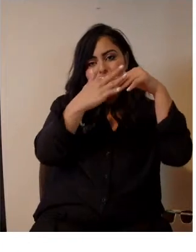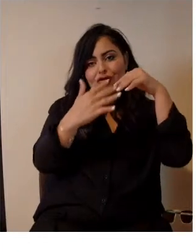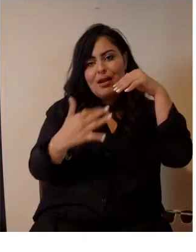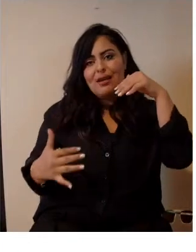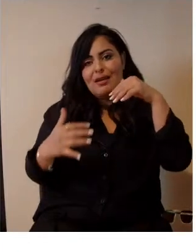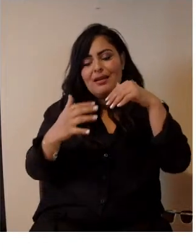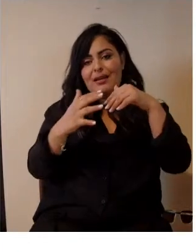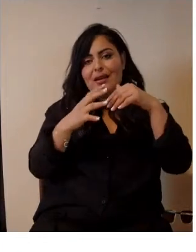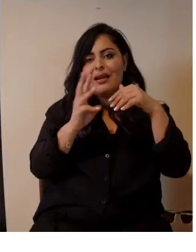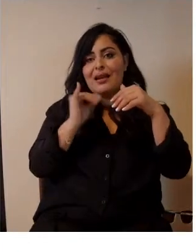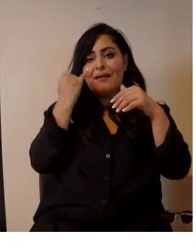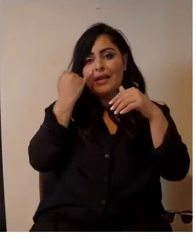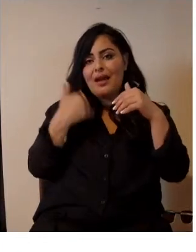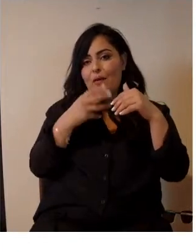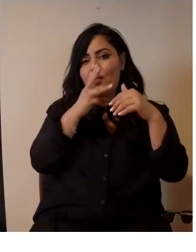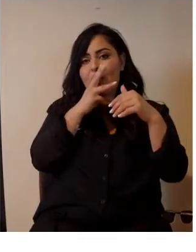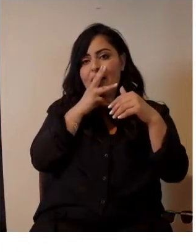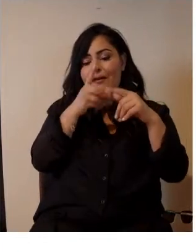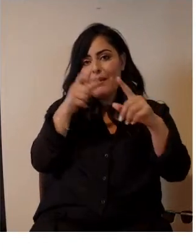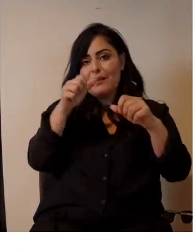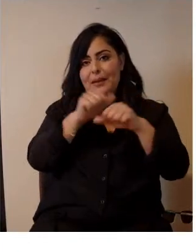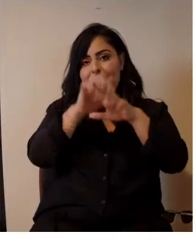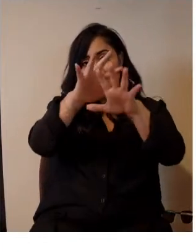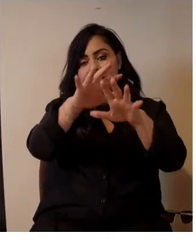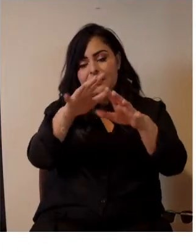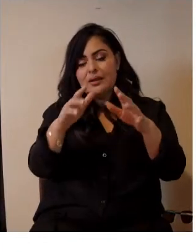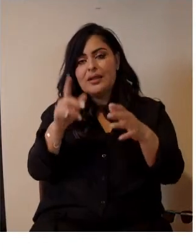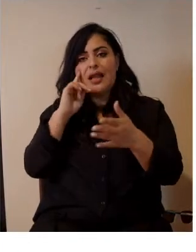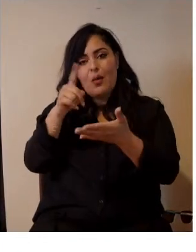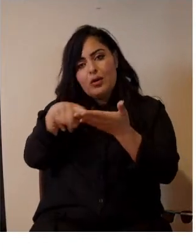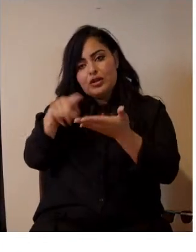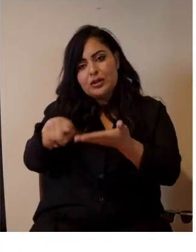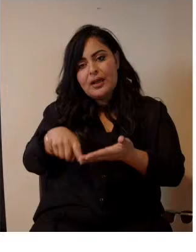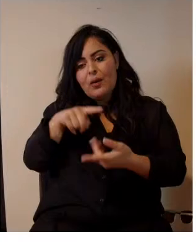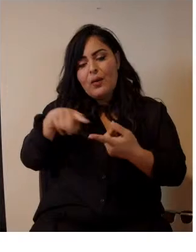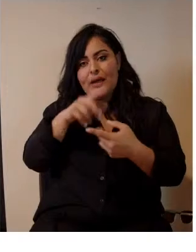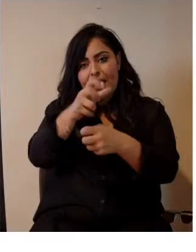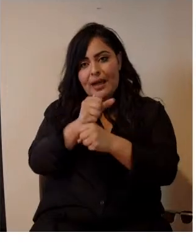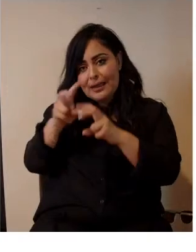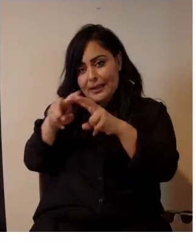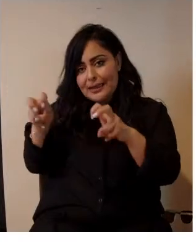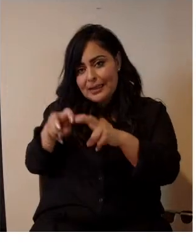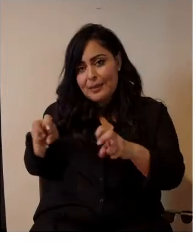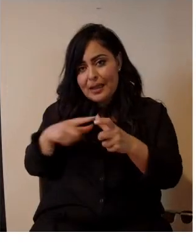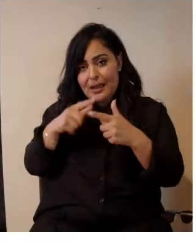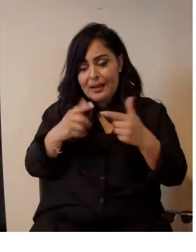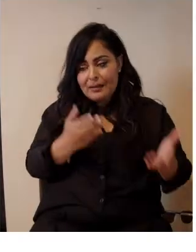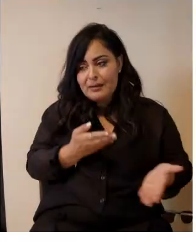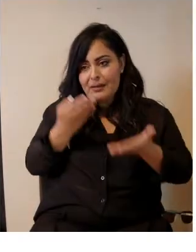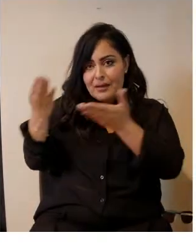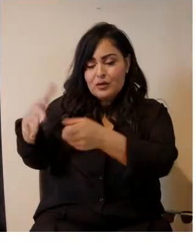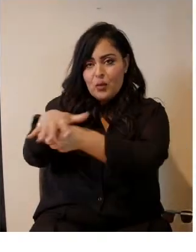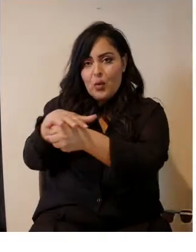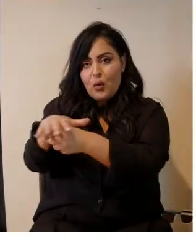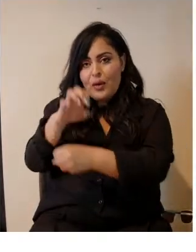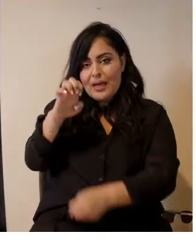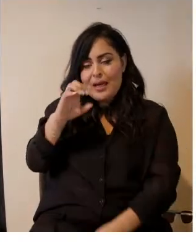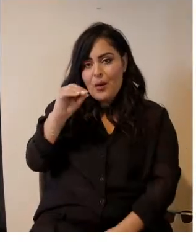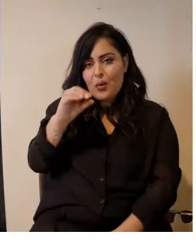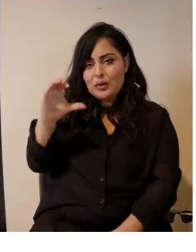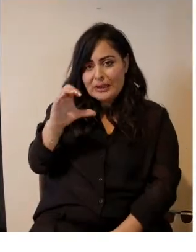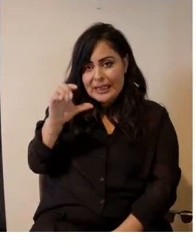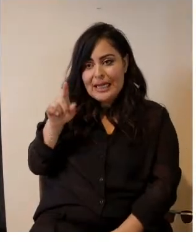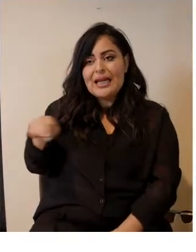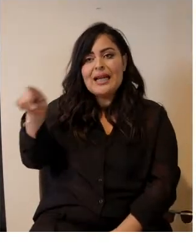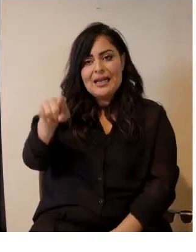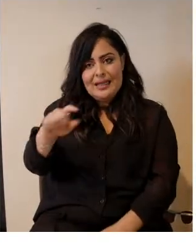certain amount of water coming off of the mountain at a certain time. Once they get that assessment, we give it to the local EOC, and they work through together, and they